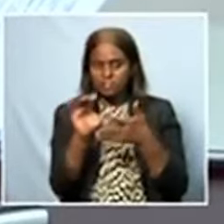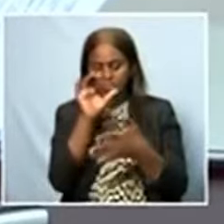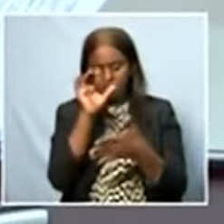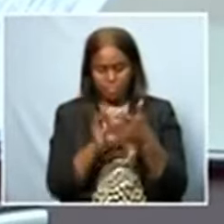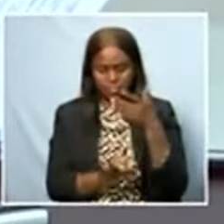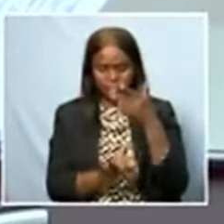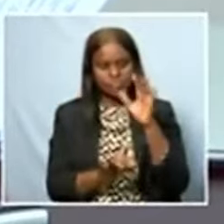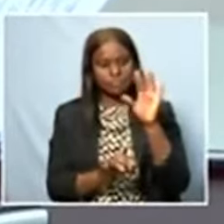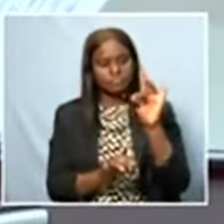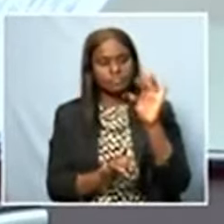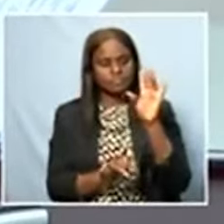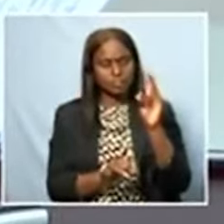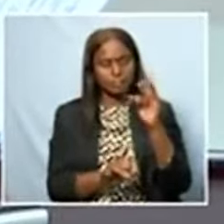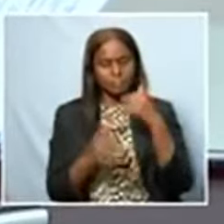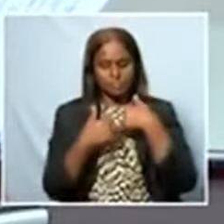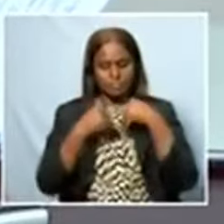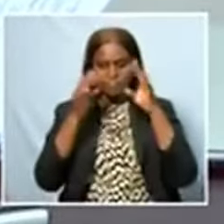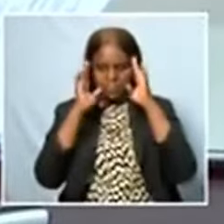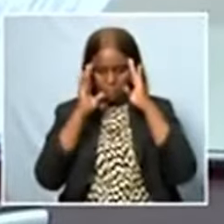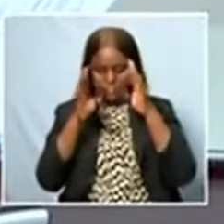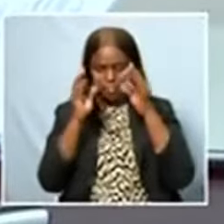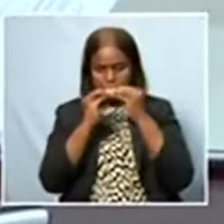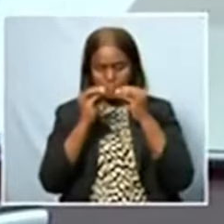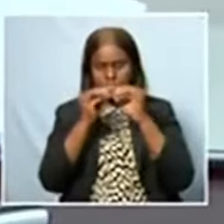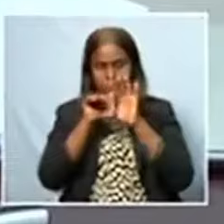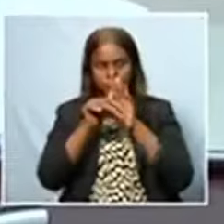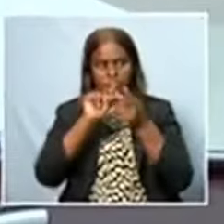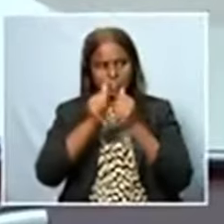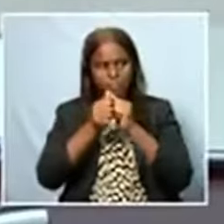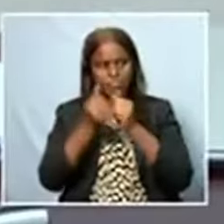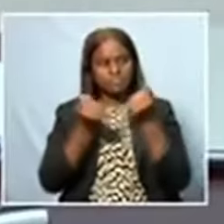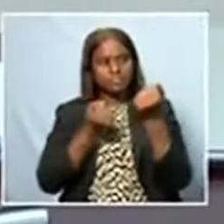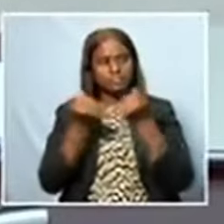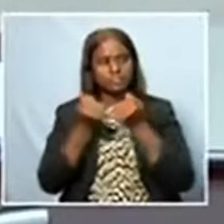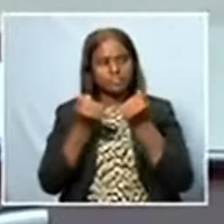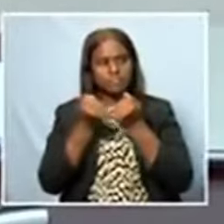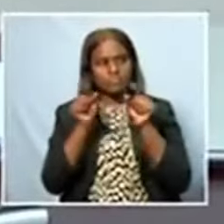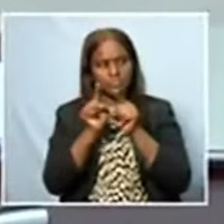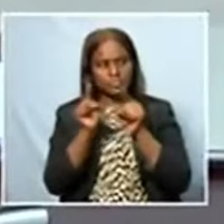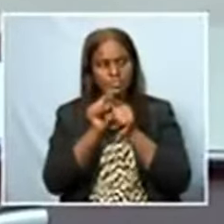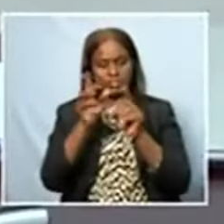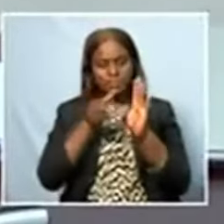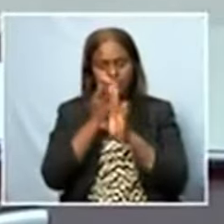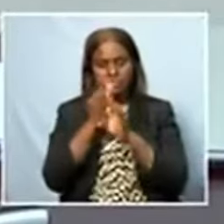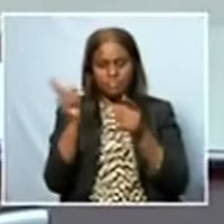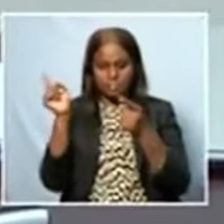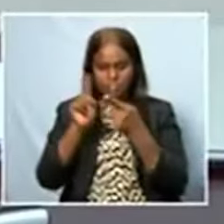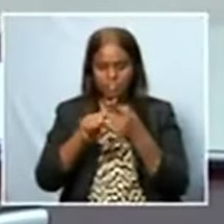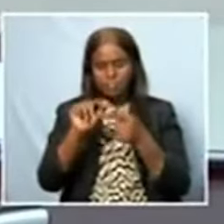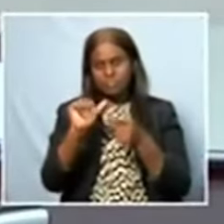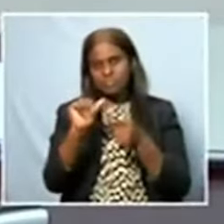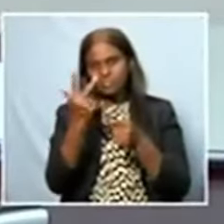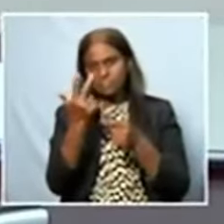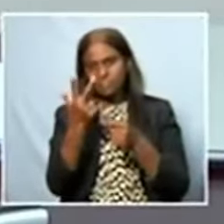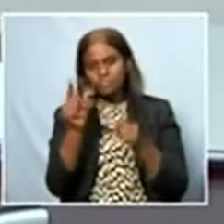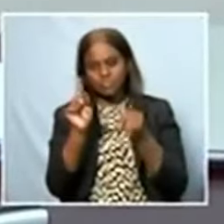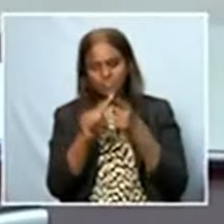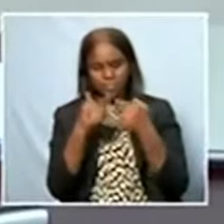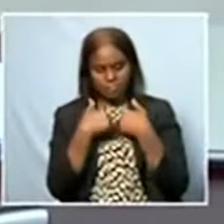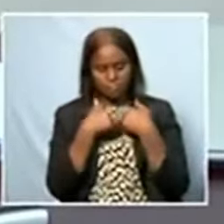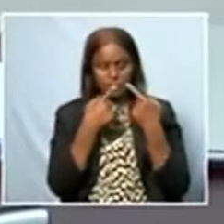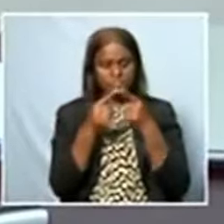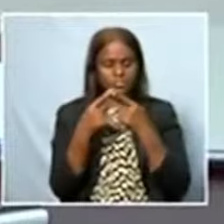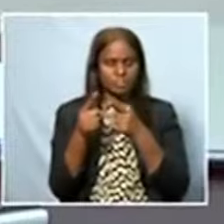Chapter 87 has focused on amendments related to motor vehicles, and it goes on up to page 13 affecting that various